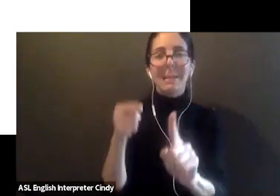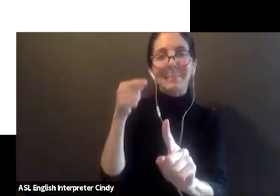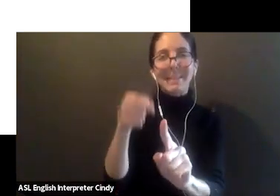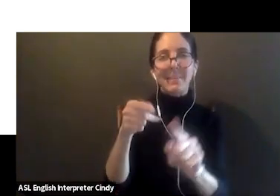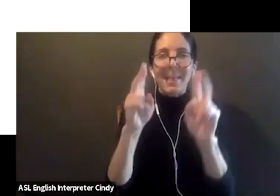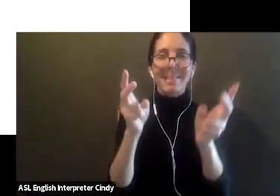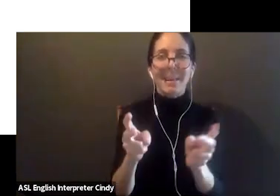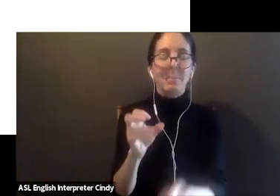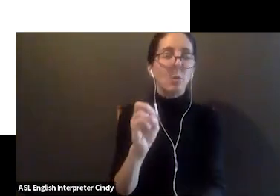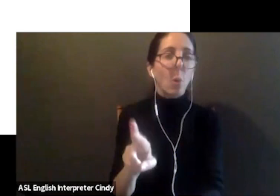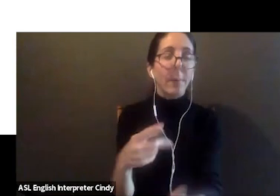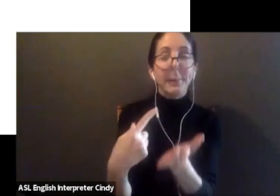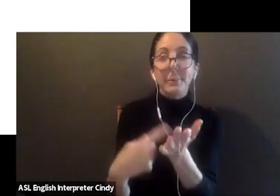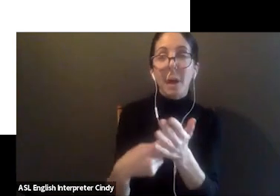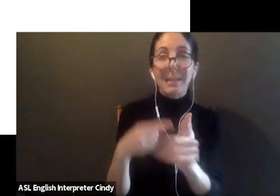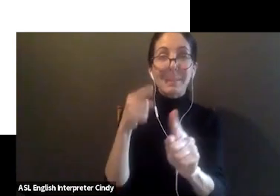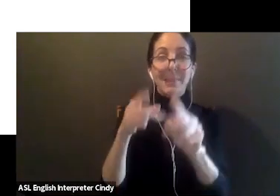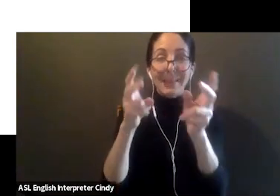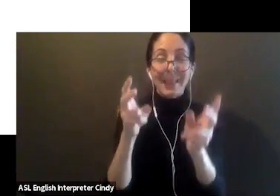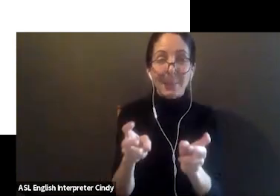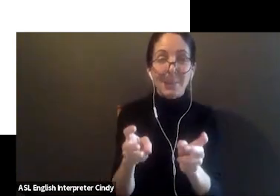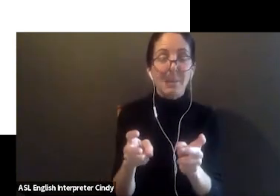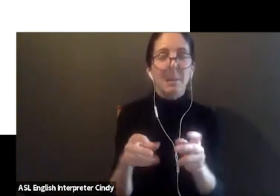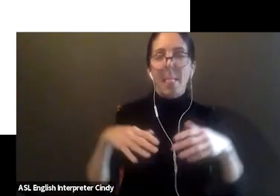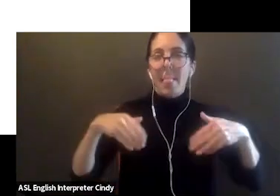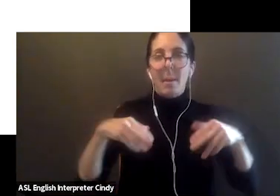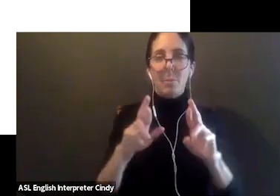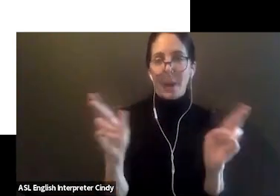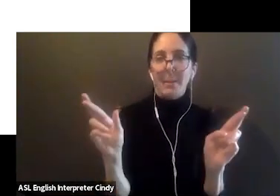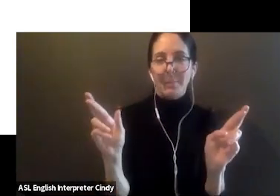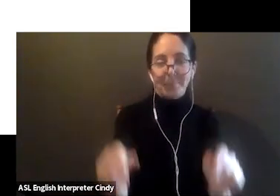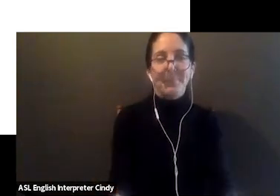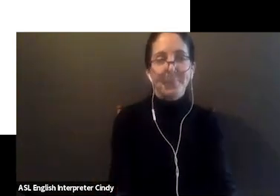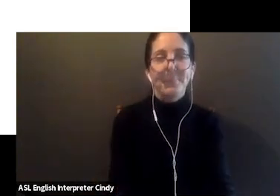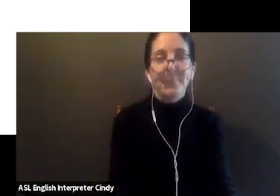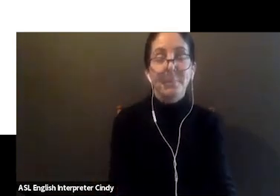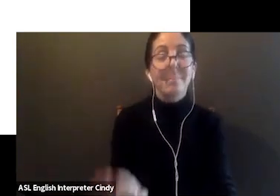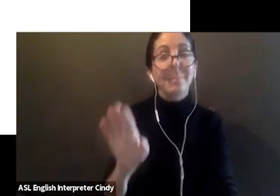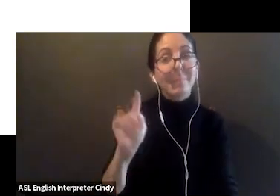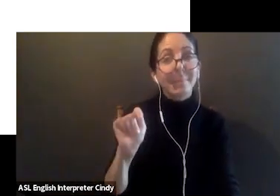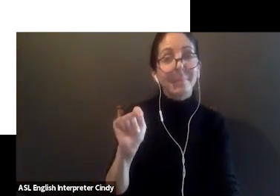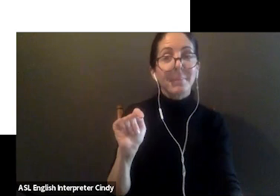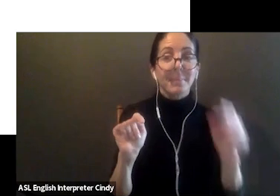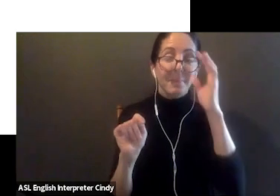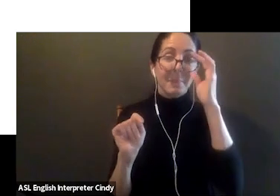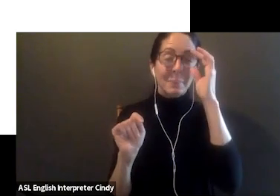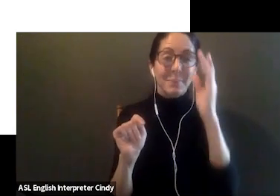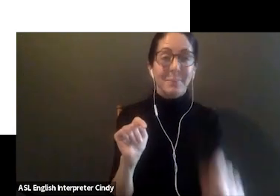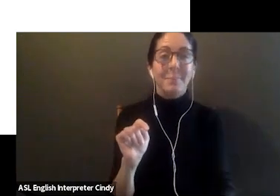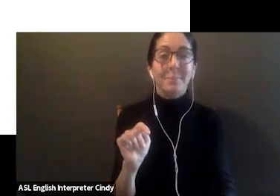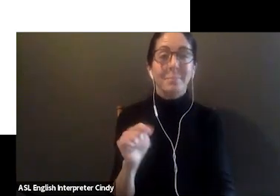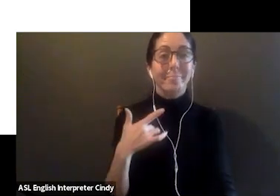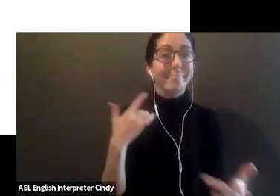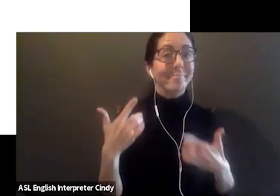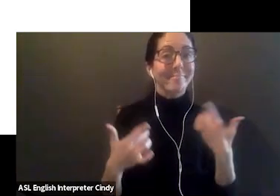or comment on specific themes and analysis of findings as of yet. However, we are excited